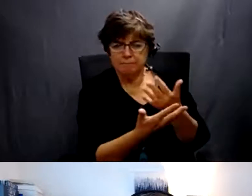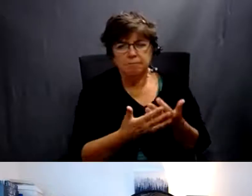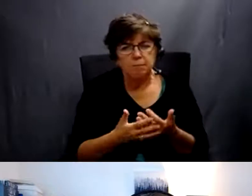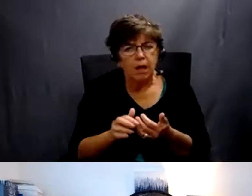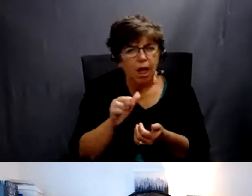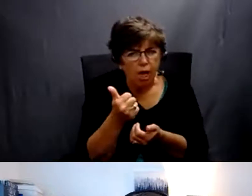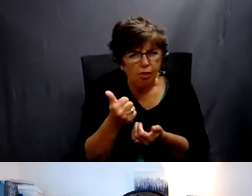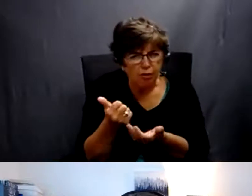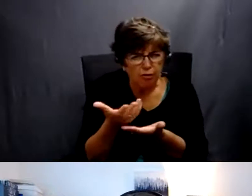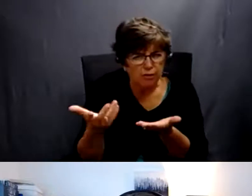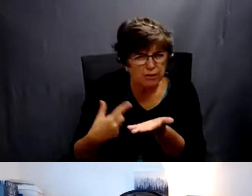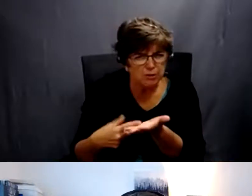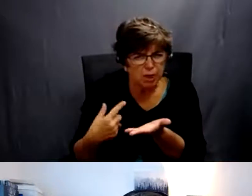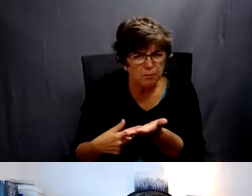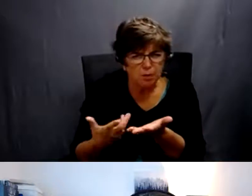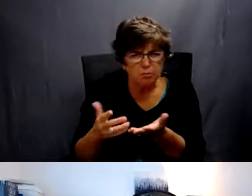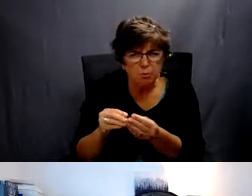about? Yeah, thank you, Amy.